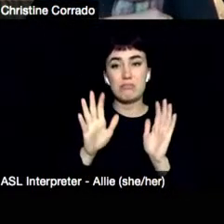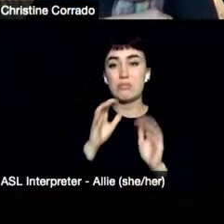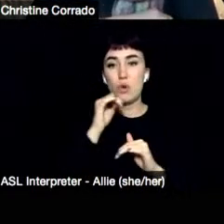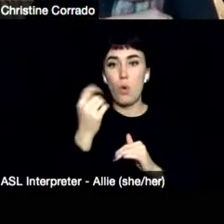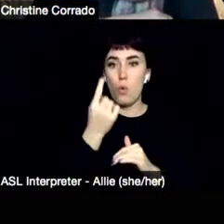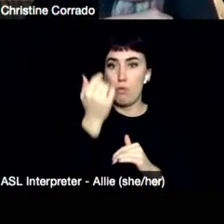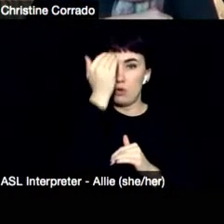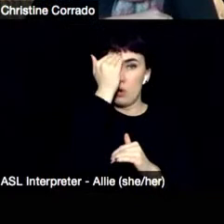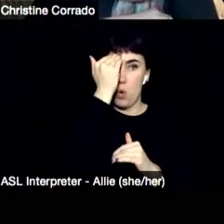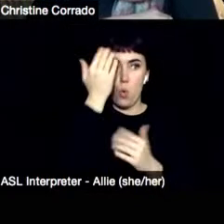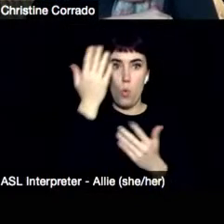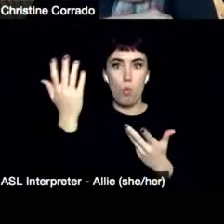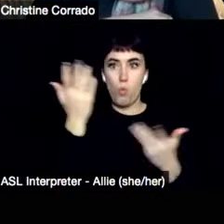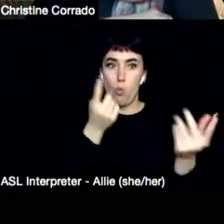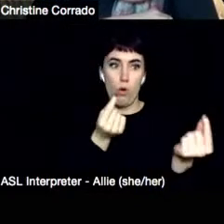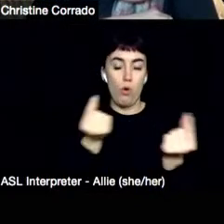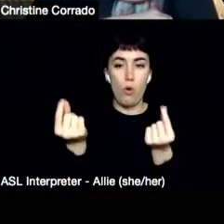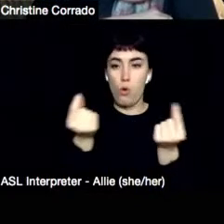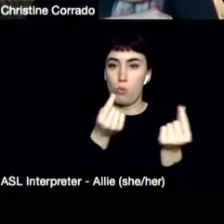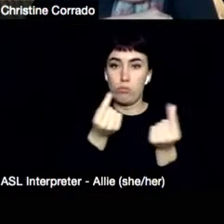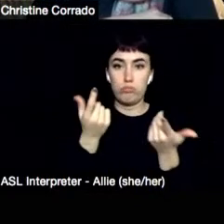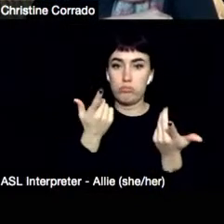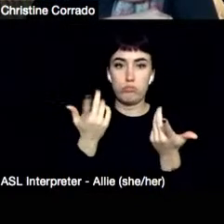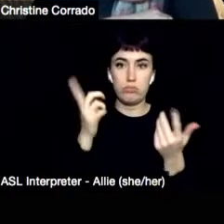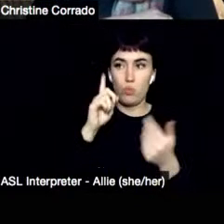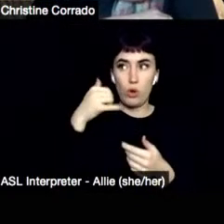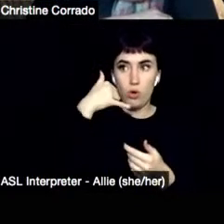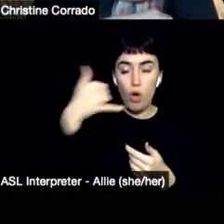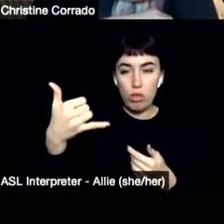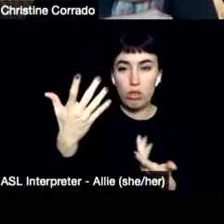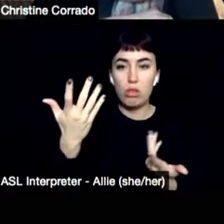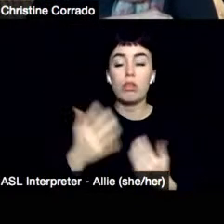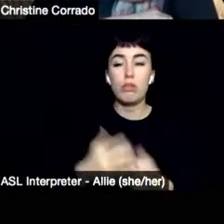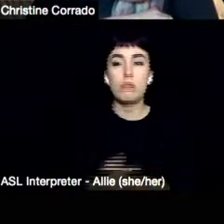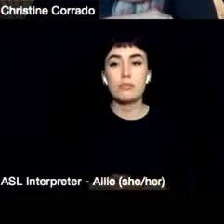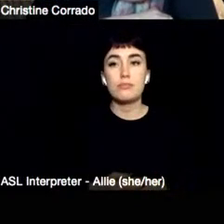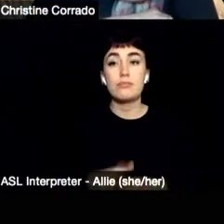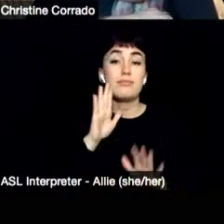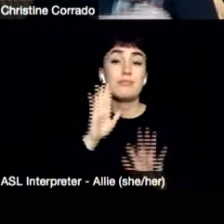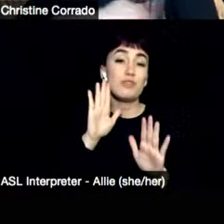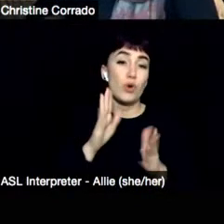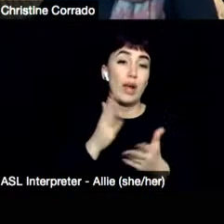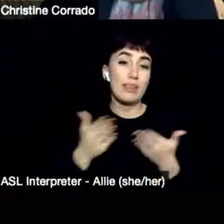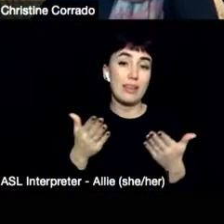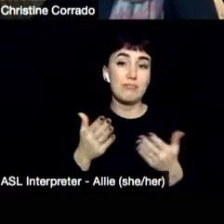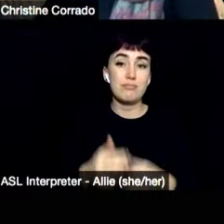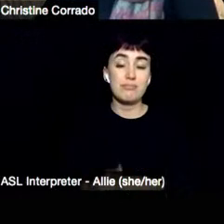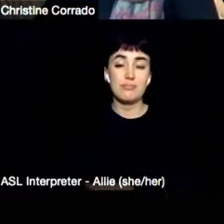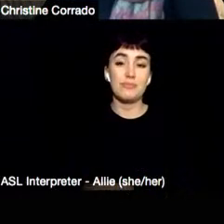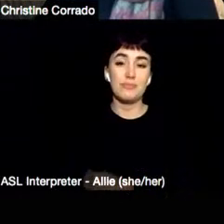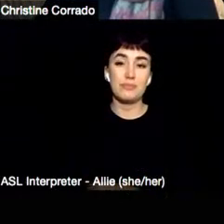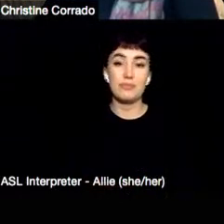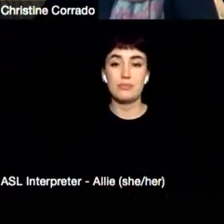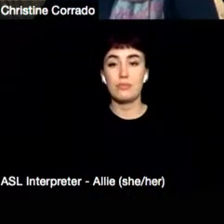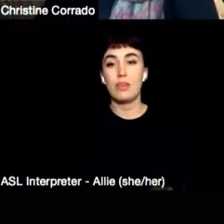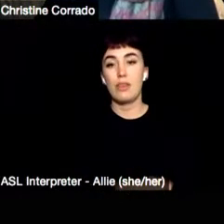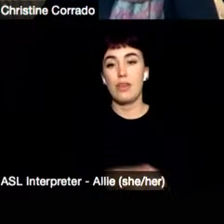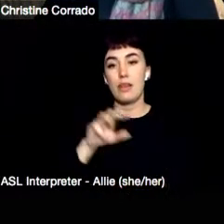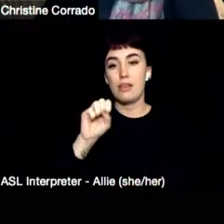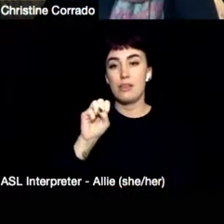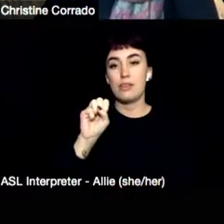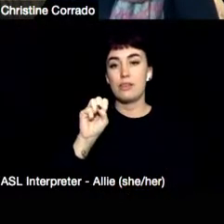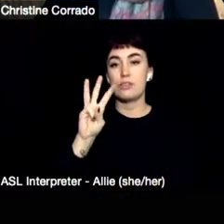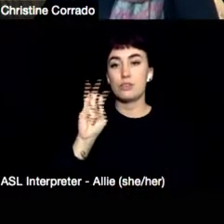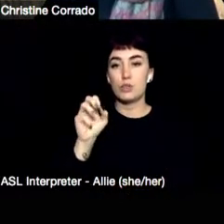know, where they should make that first call. And it's a great thing that the sewer department makes